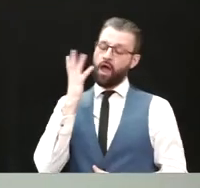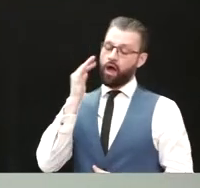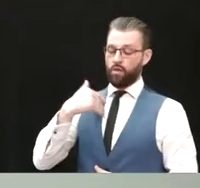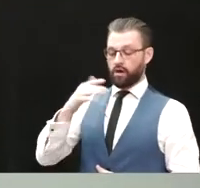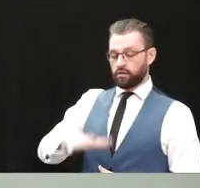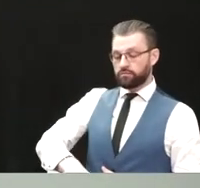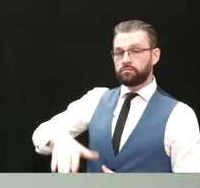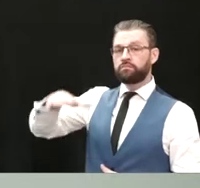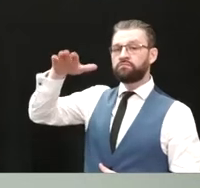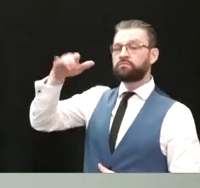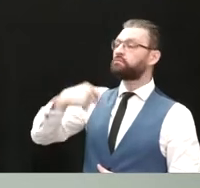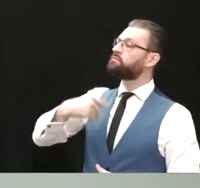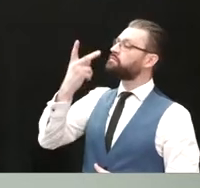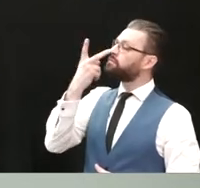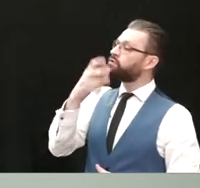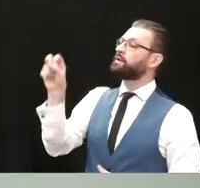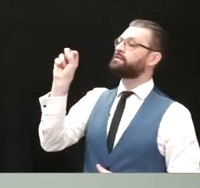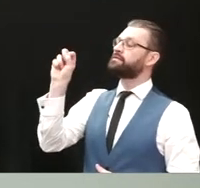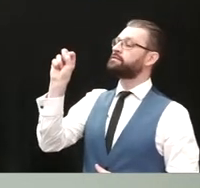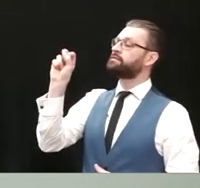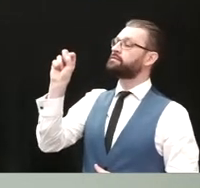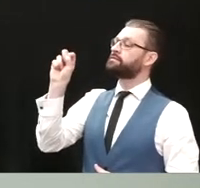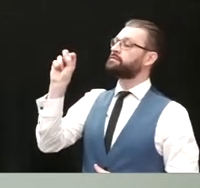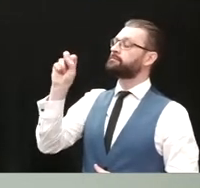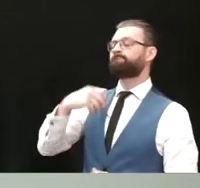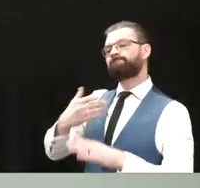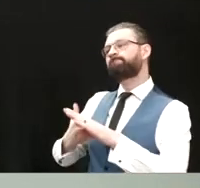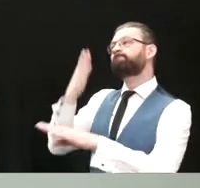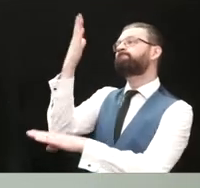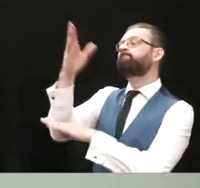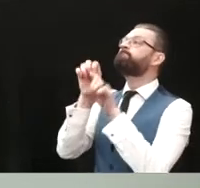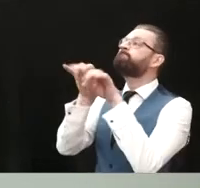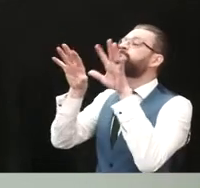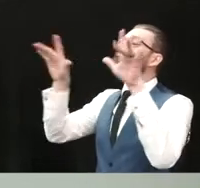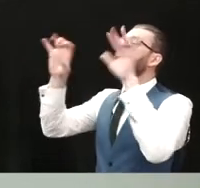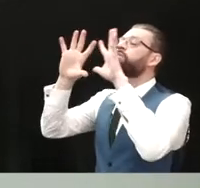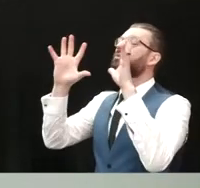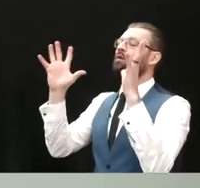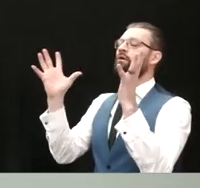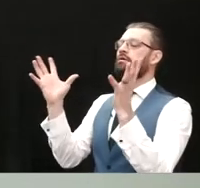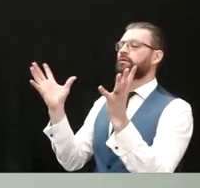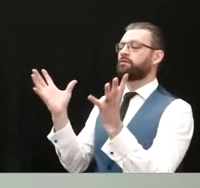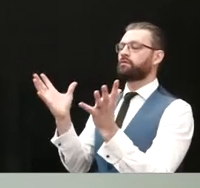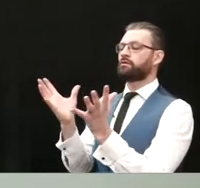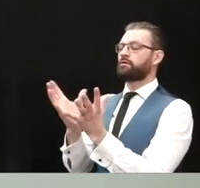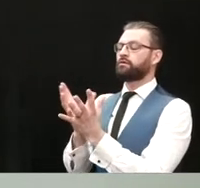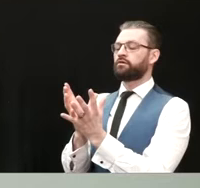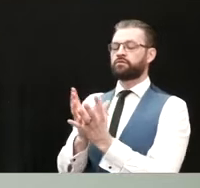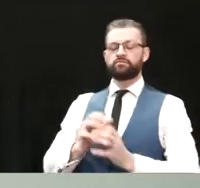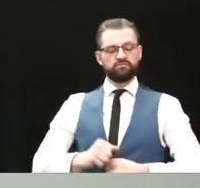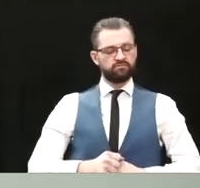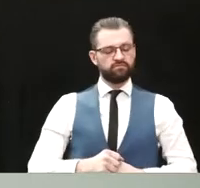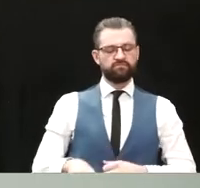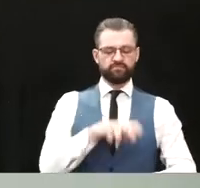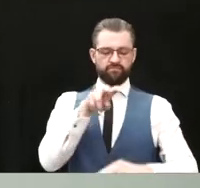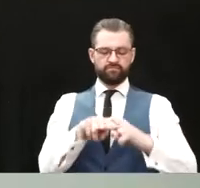up and reach the age of 20, I'll set out to see the enchanting world. I'll take a seat in a bird with a